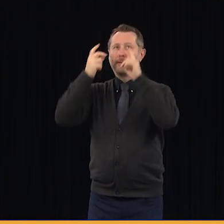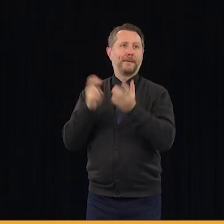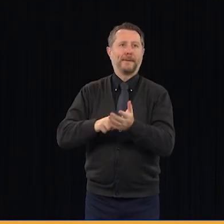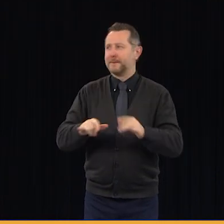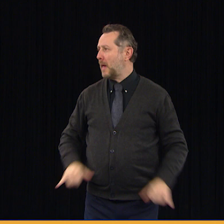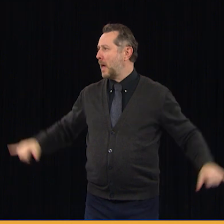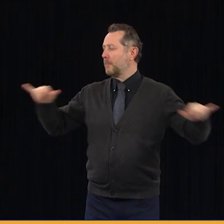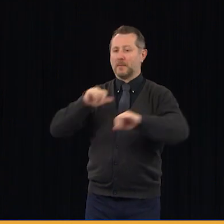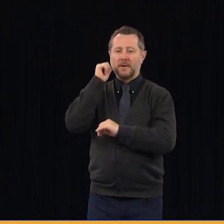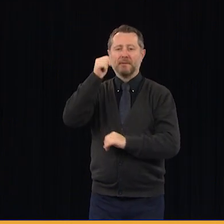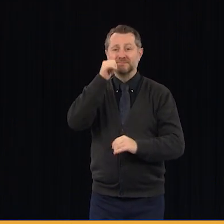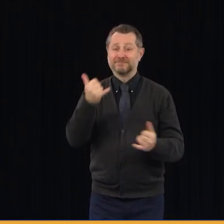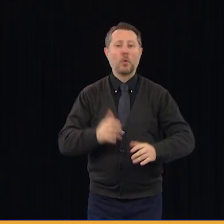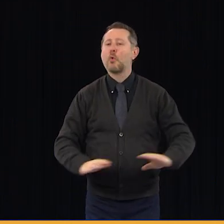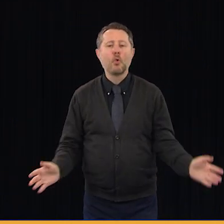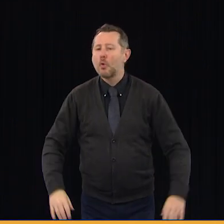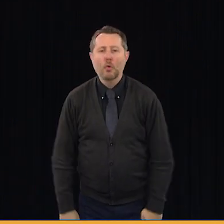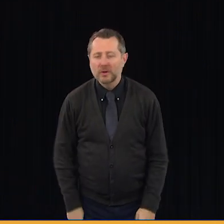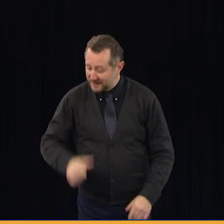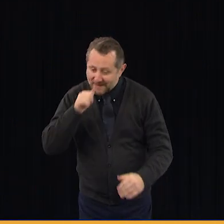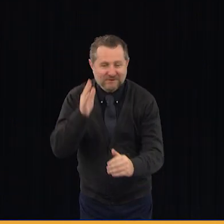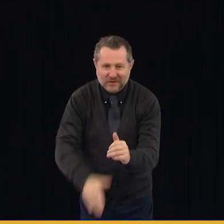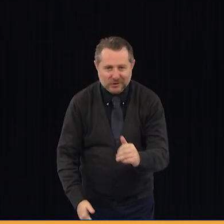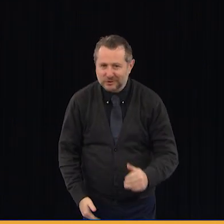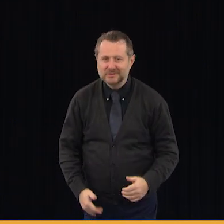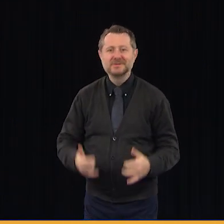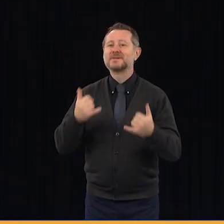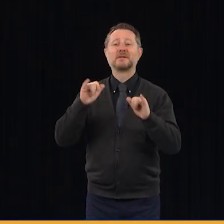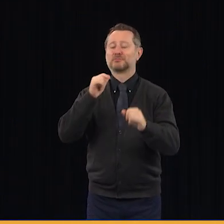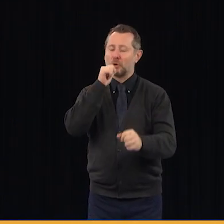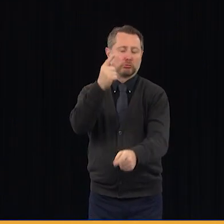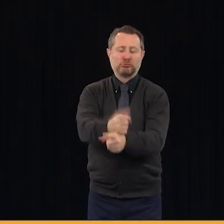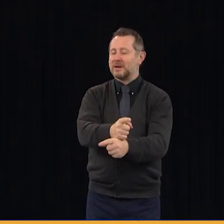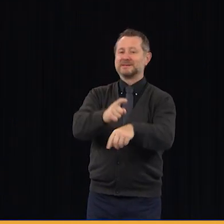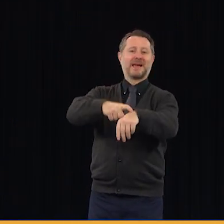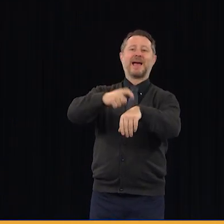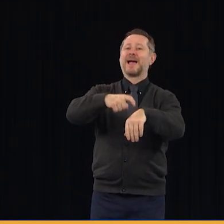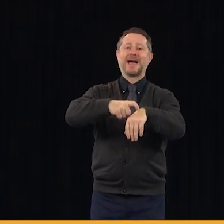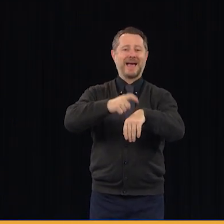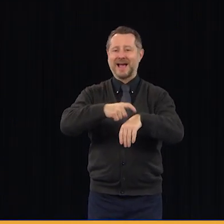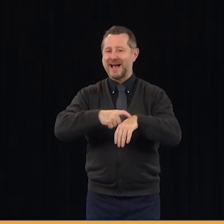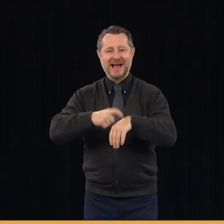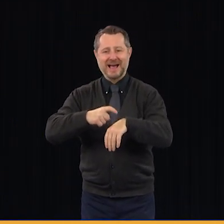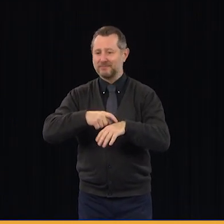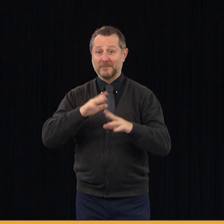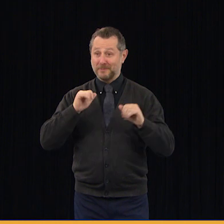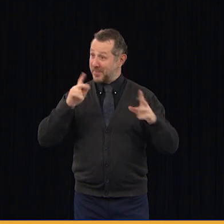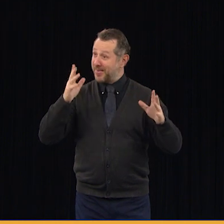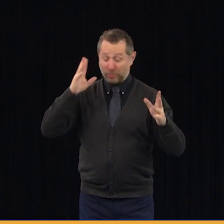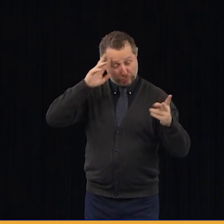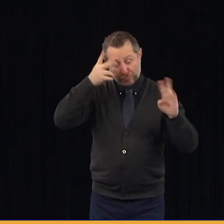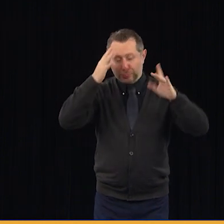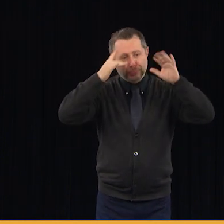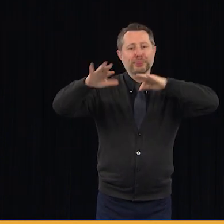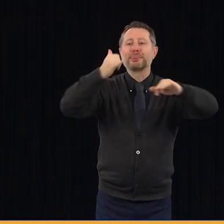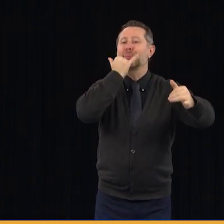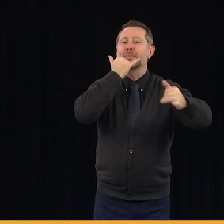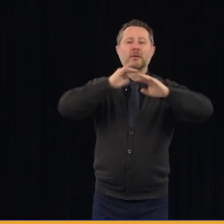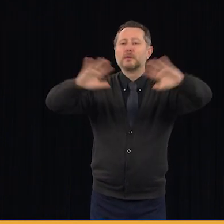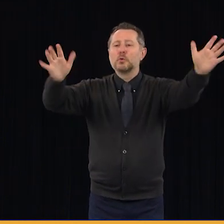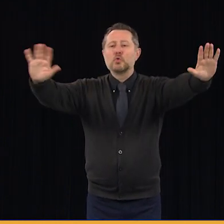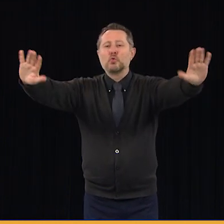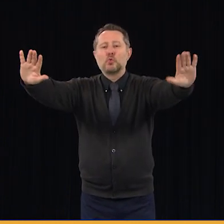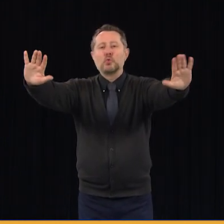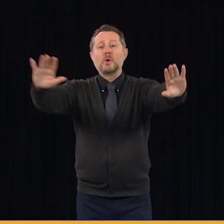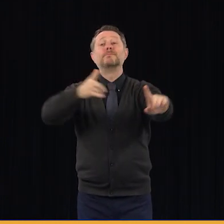now is not the time to misunderstand what's happening. We have done great